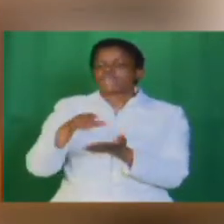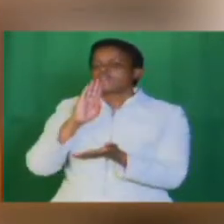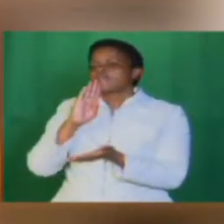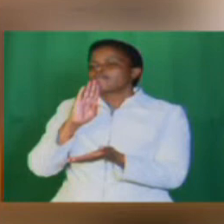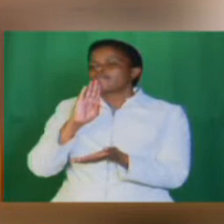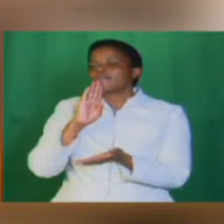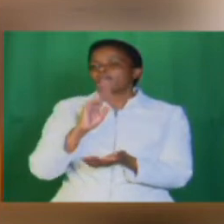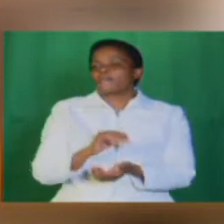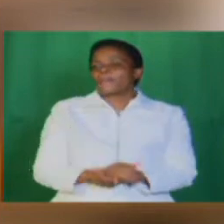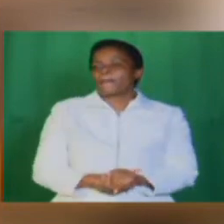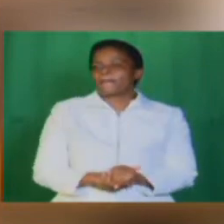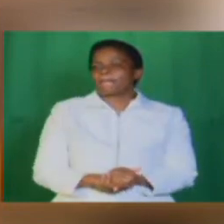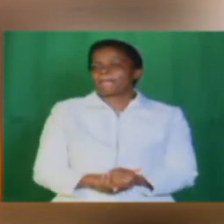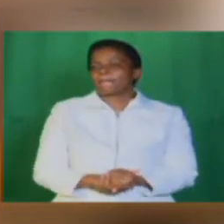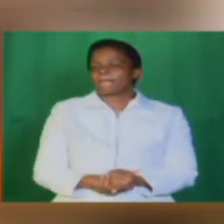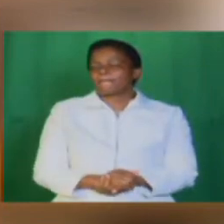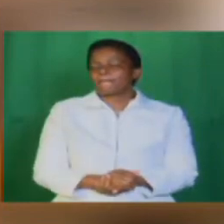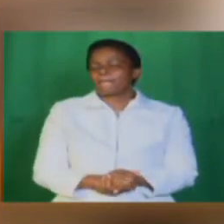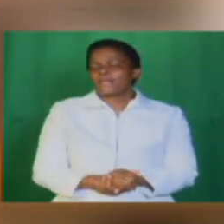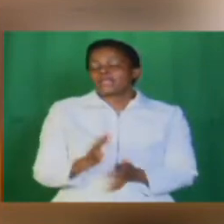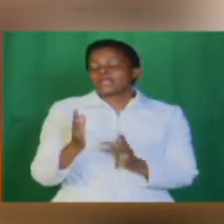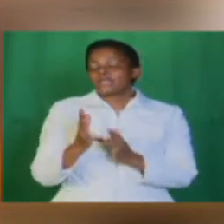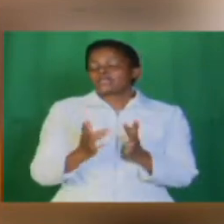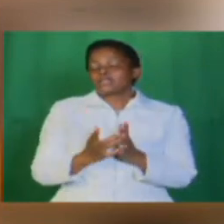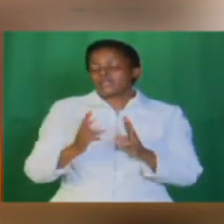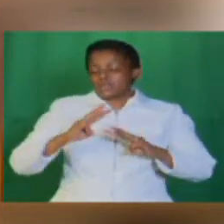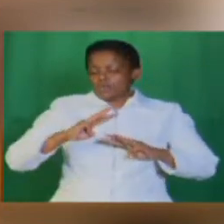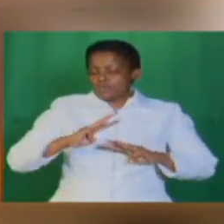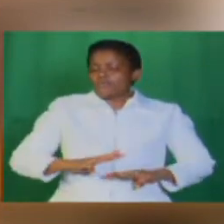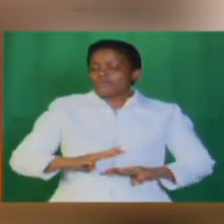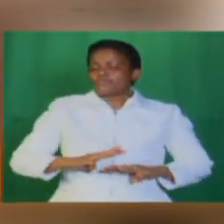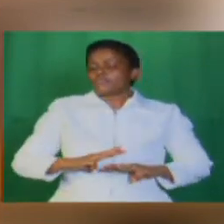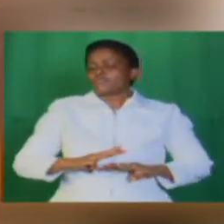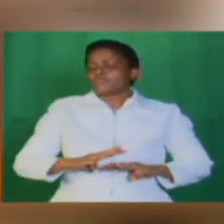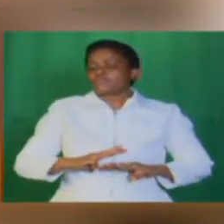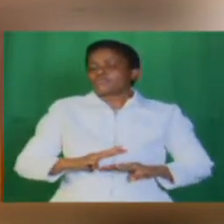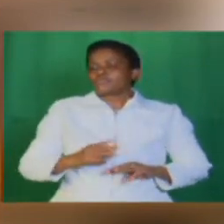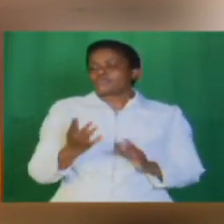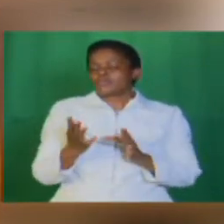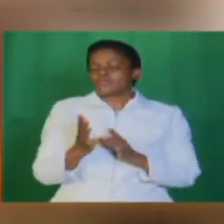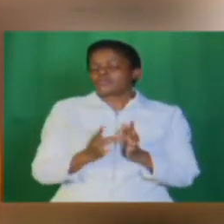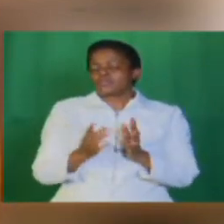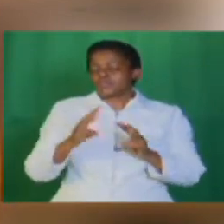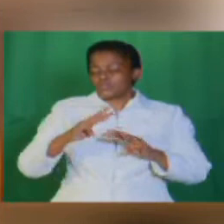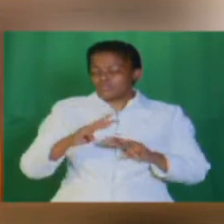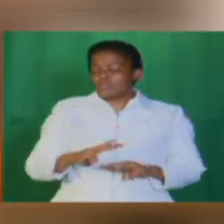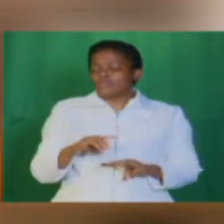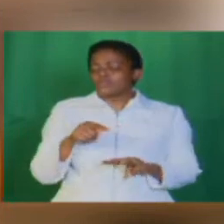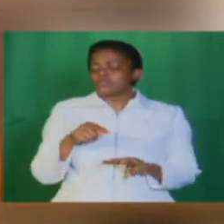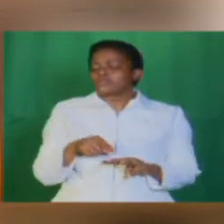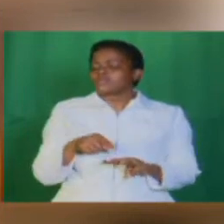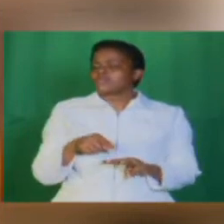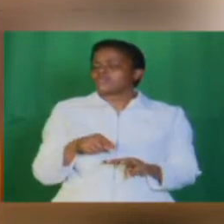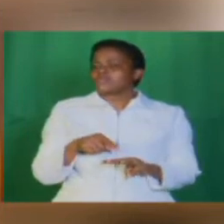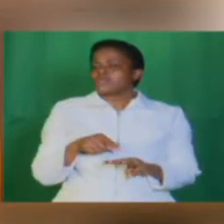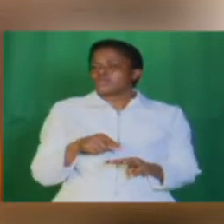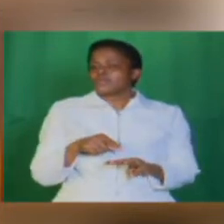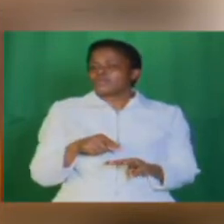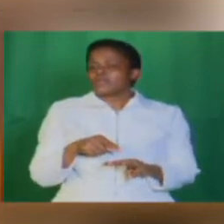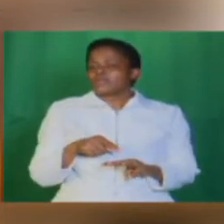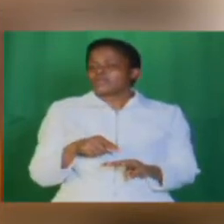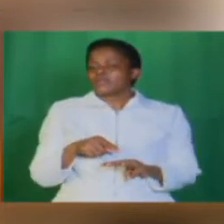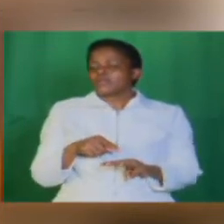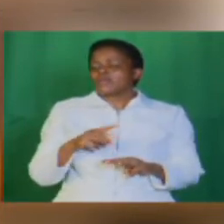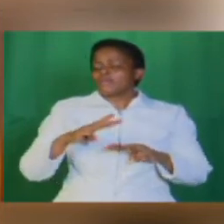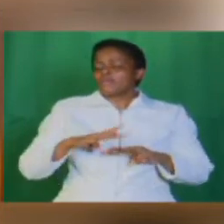made this promise to them. He sent them the promise of the Lord, which is obviously the